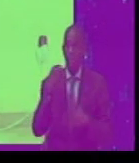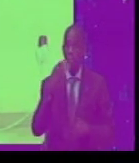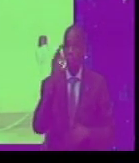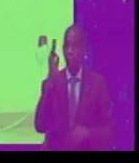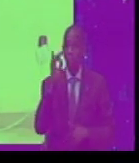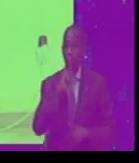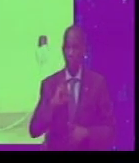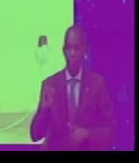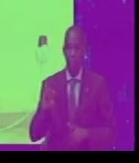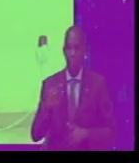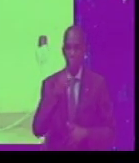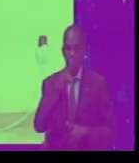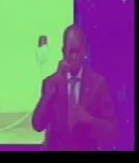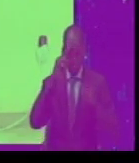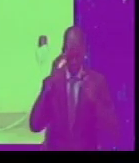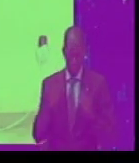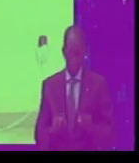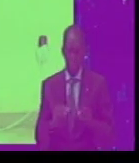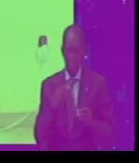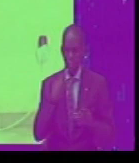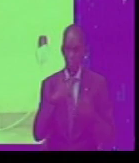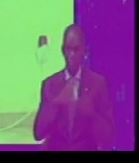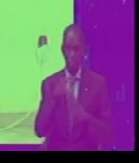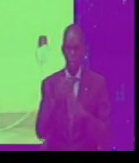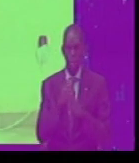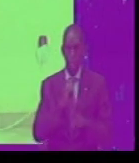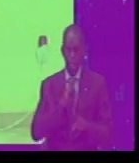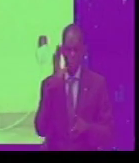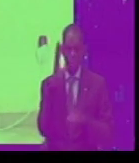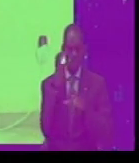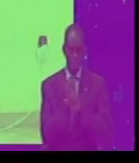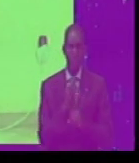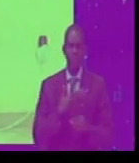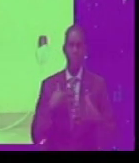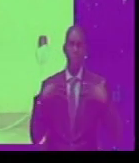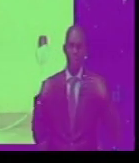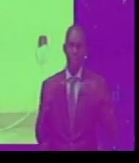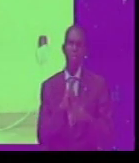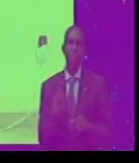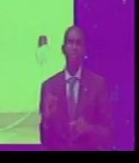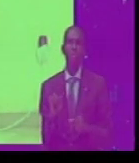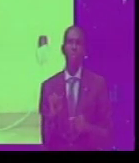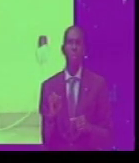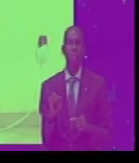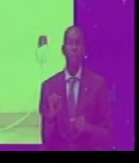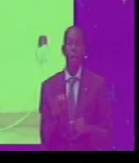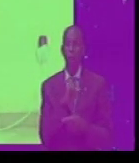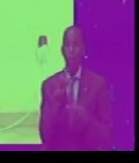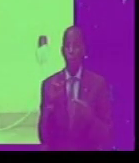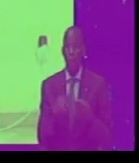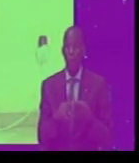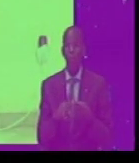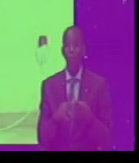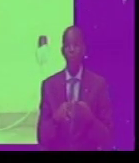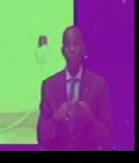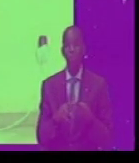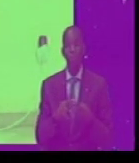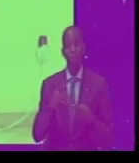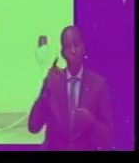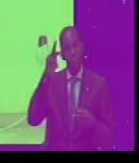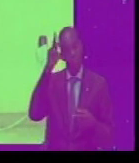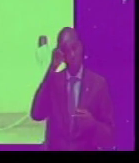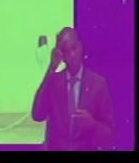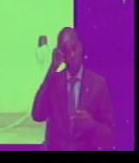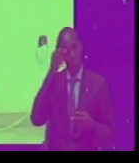when the man of God was preaching, after the preaching, I told myself, today, I will receive my